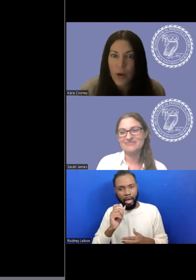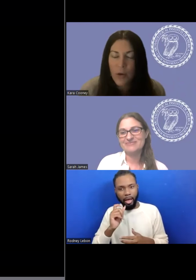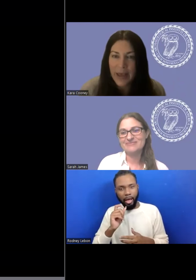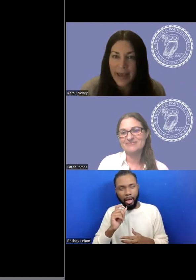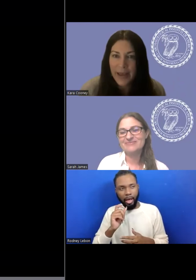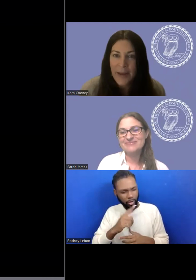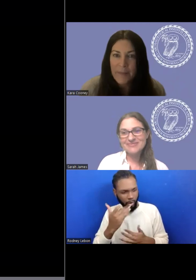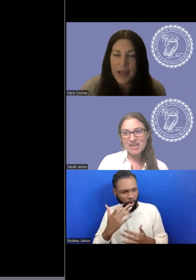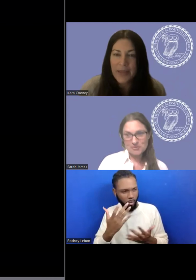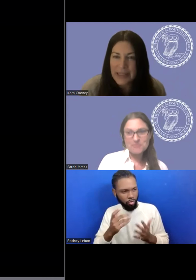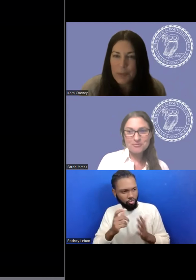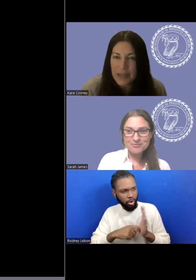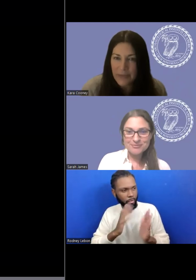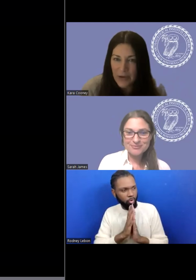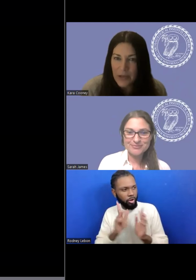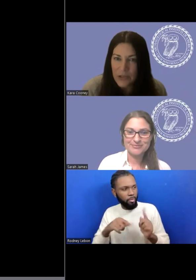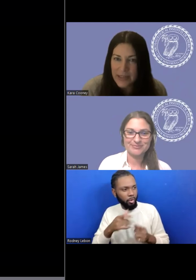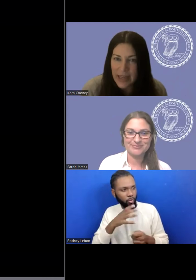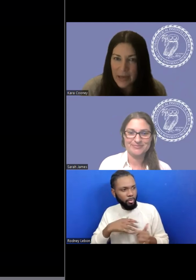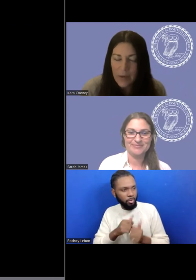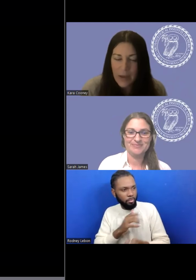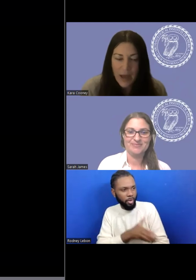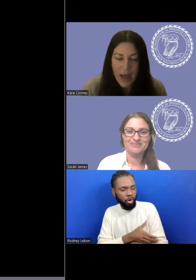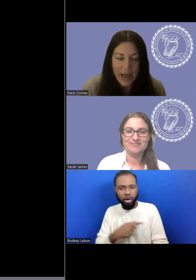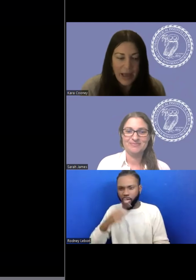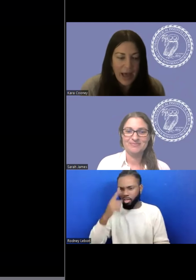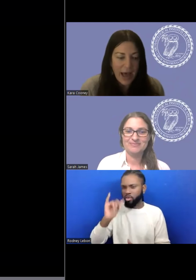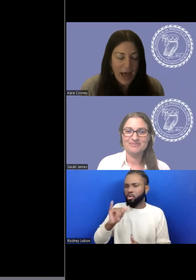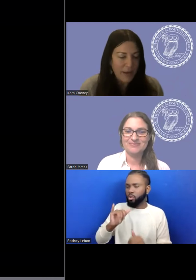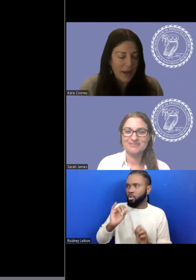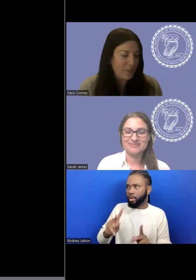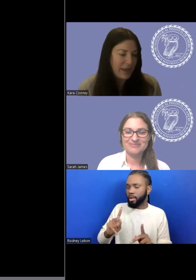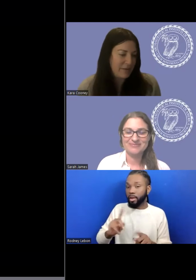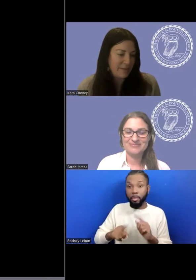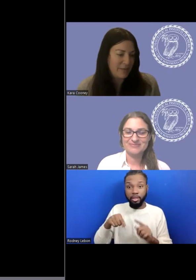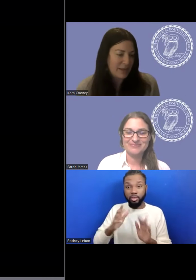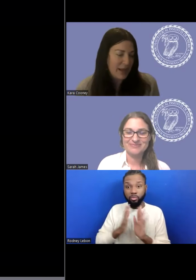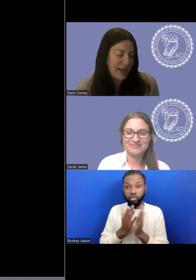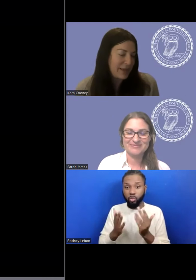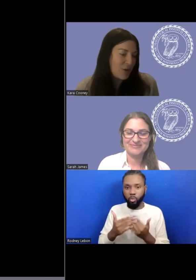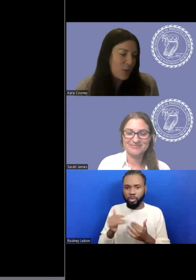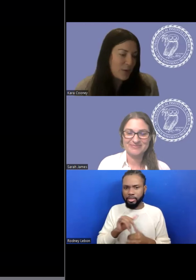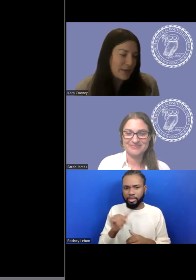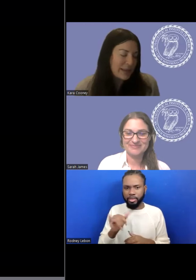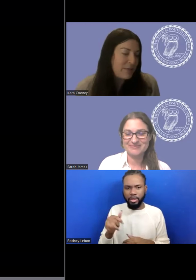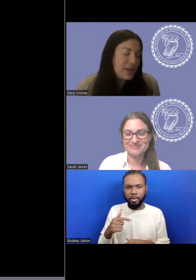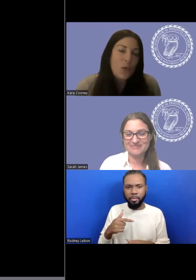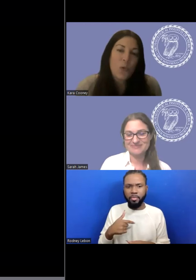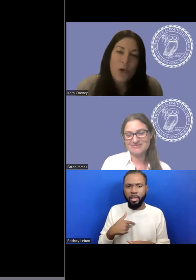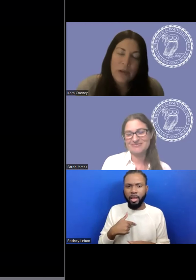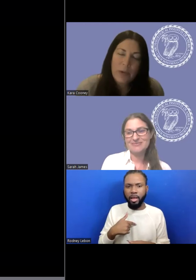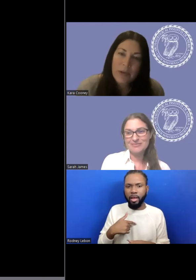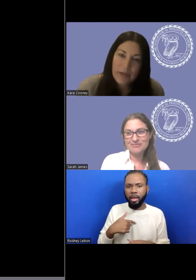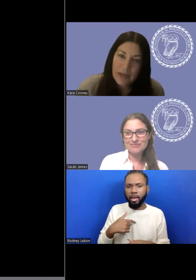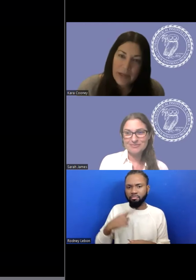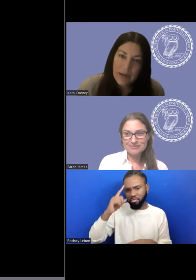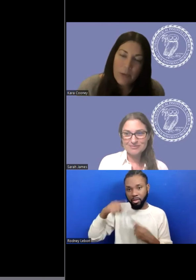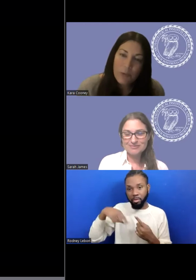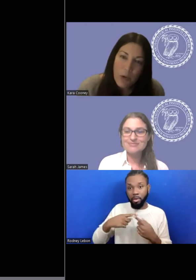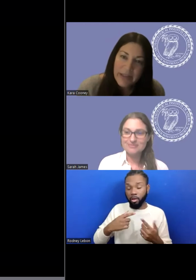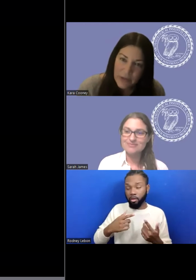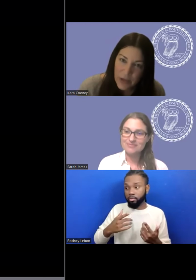oh, okay. And this book is very much the same. I'm like, living in the world that we were living